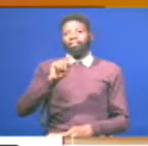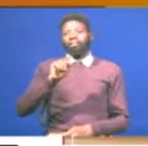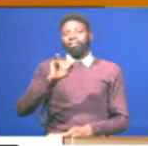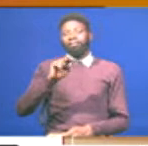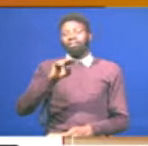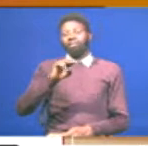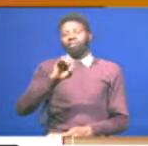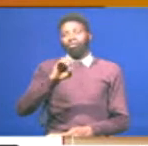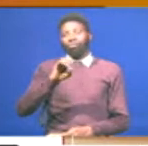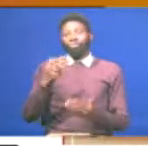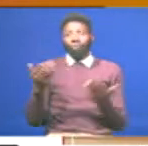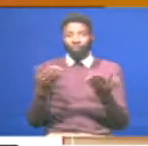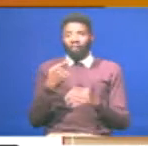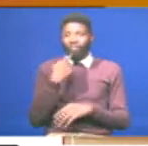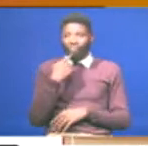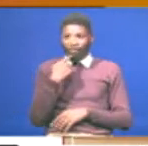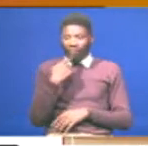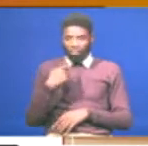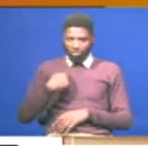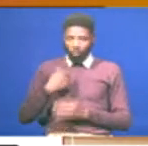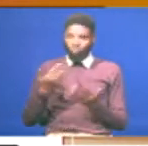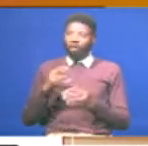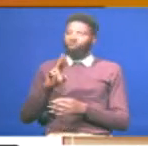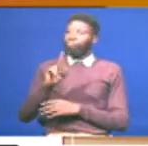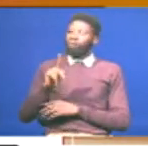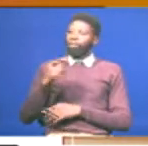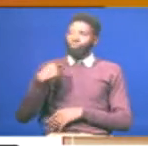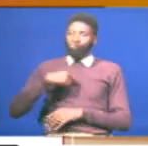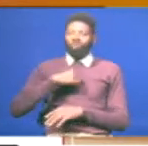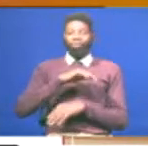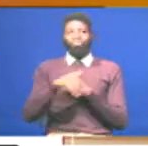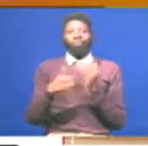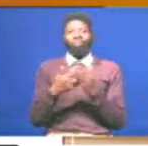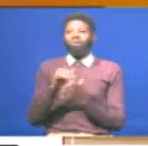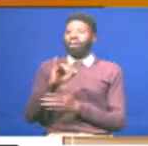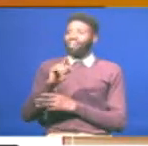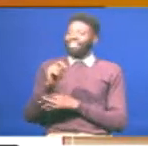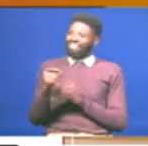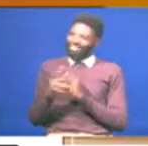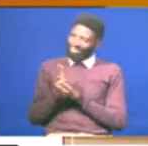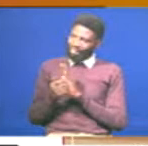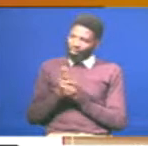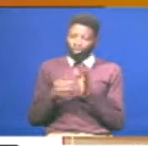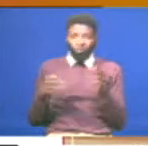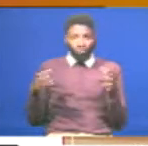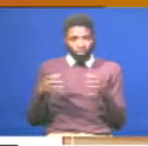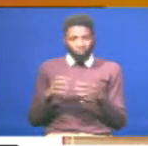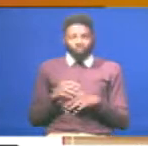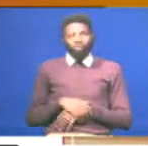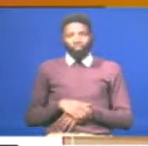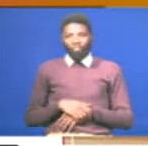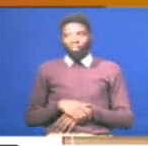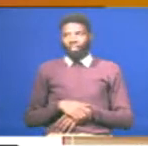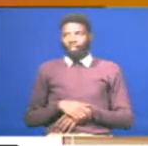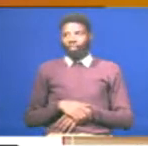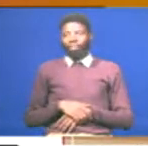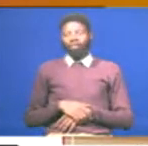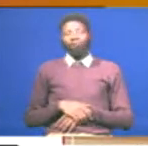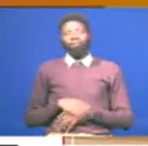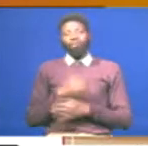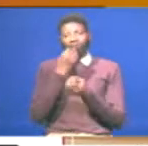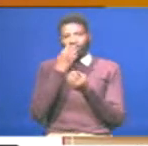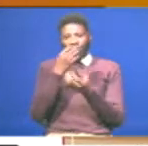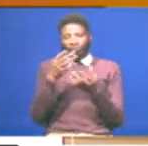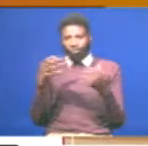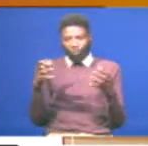I was in the UK. We were all IT specialists. Okay. Let's call ourselves informaticians, because my